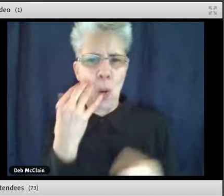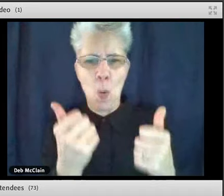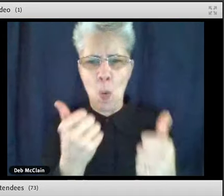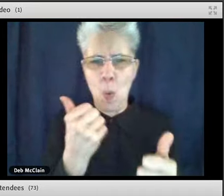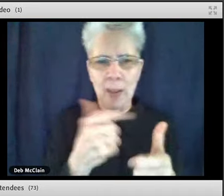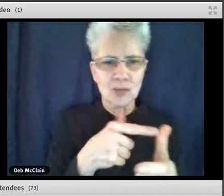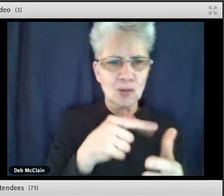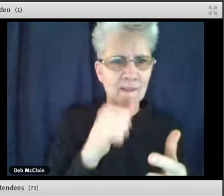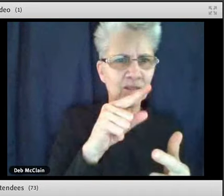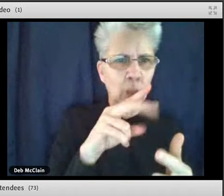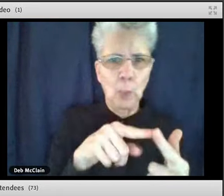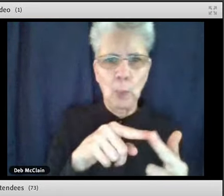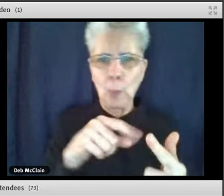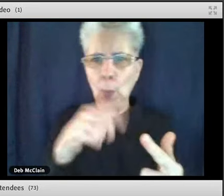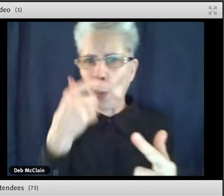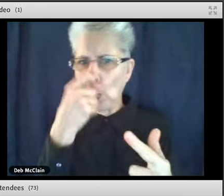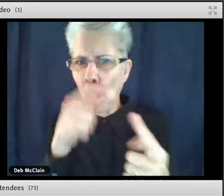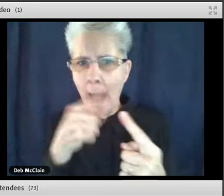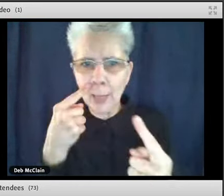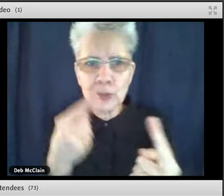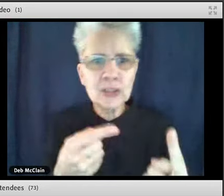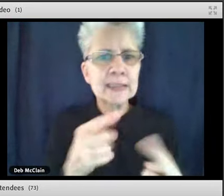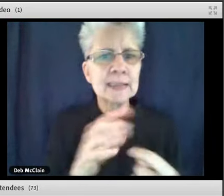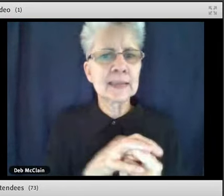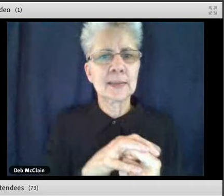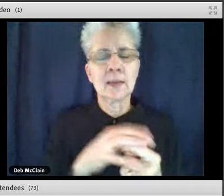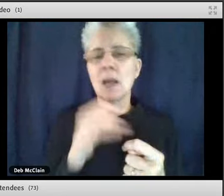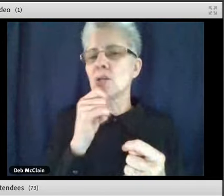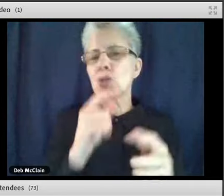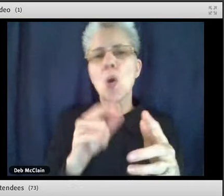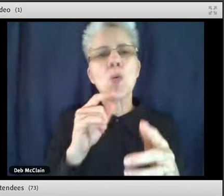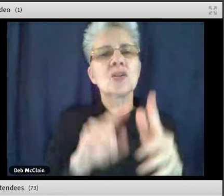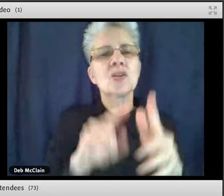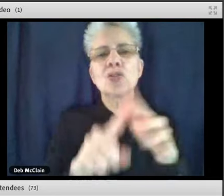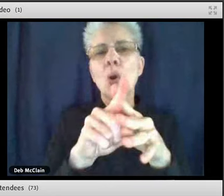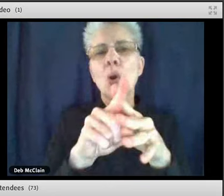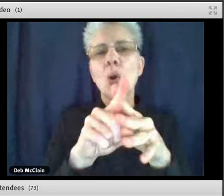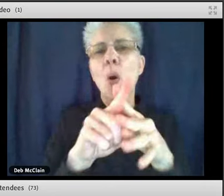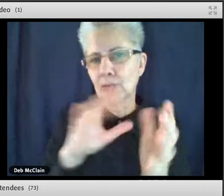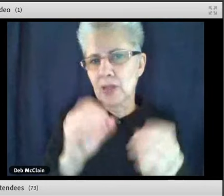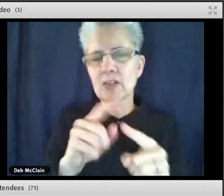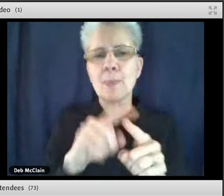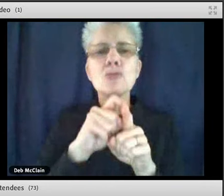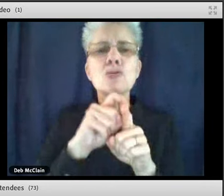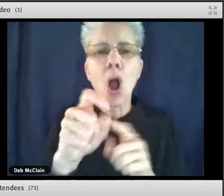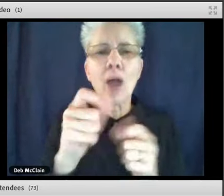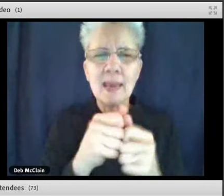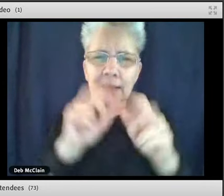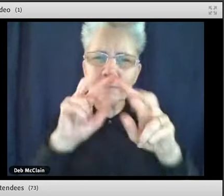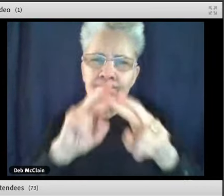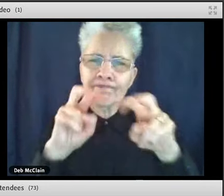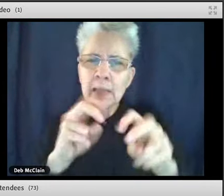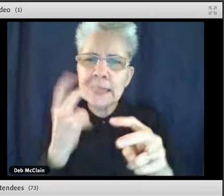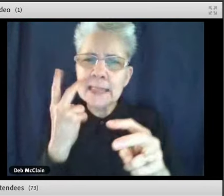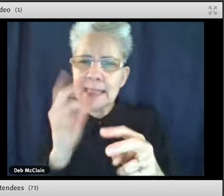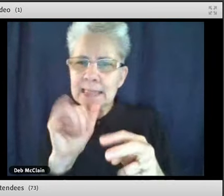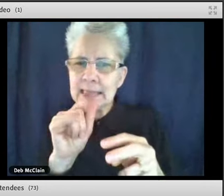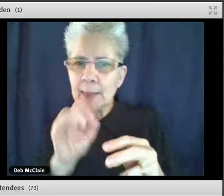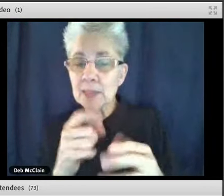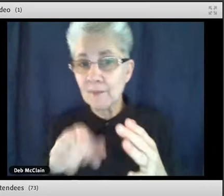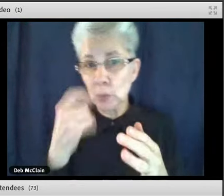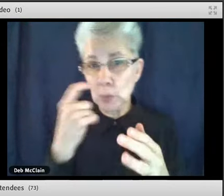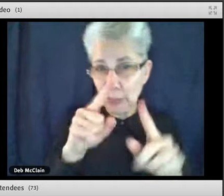have seen is call your doctor. Don't just show up at your doctor's office. Call them, and they can kind of triage what symptoms you have and see if you